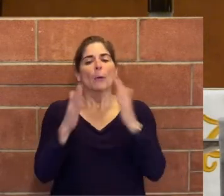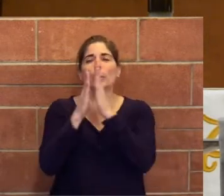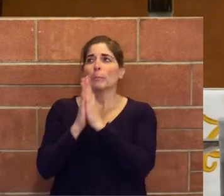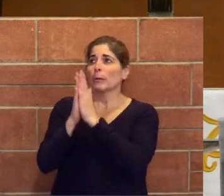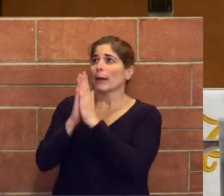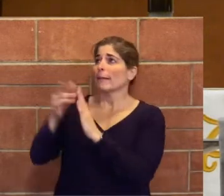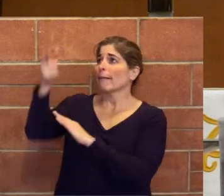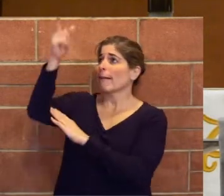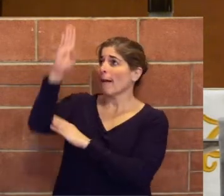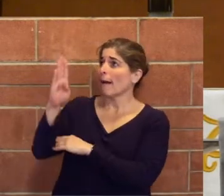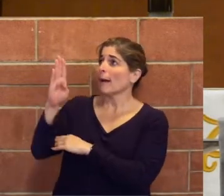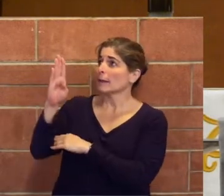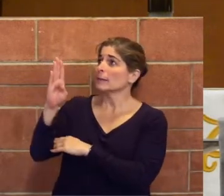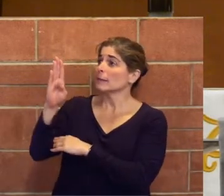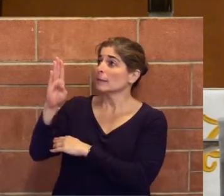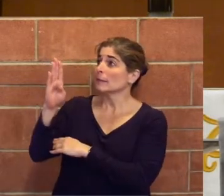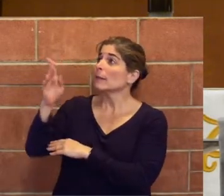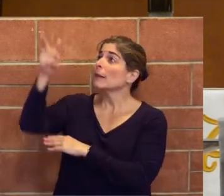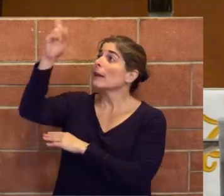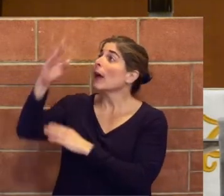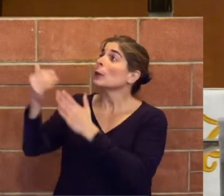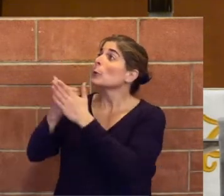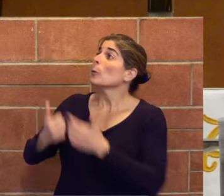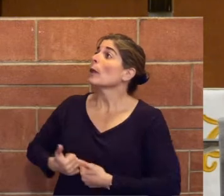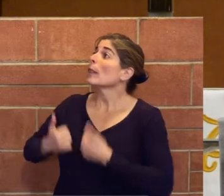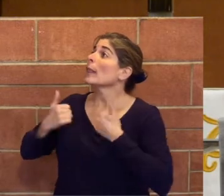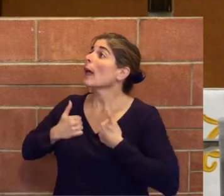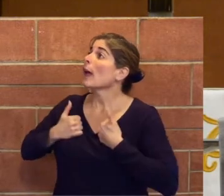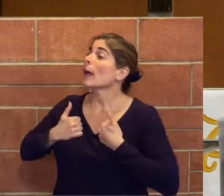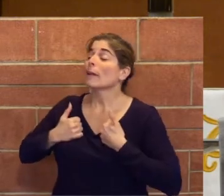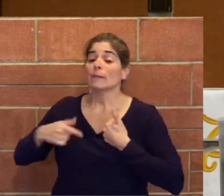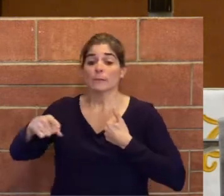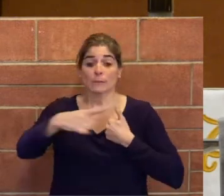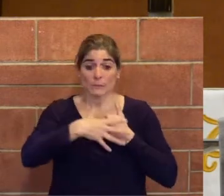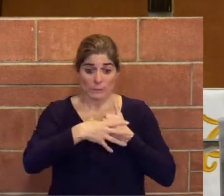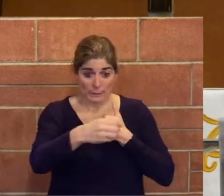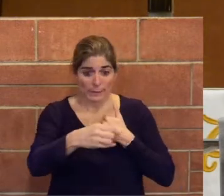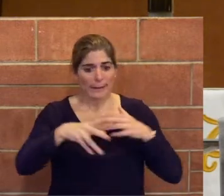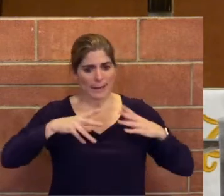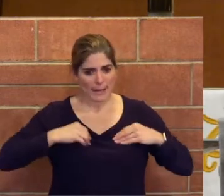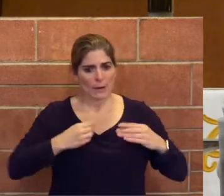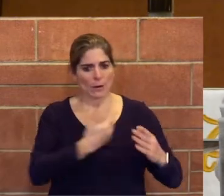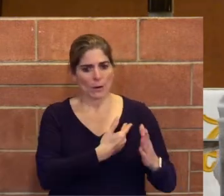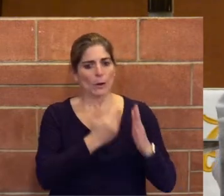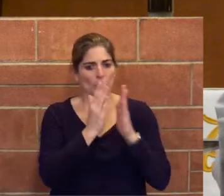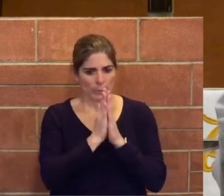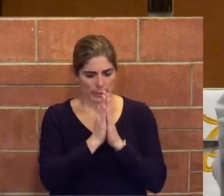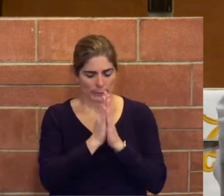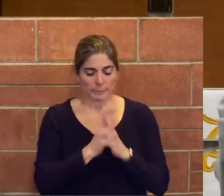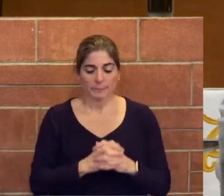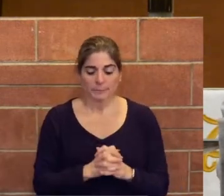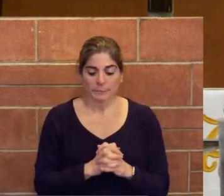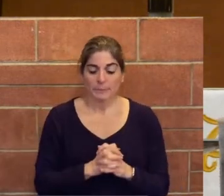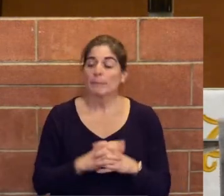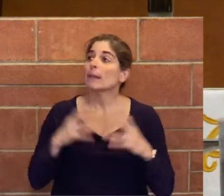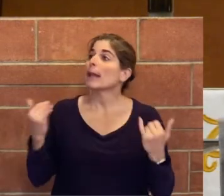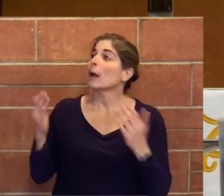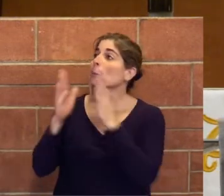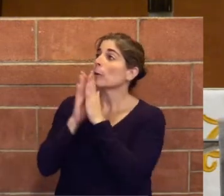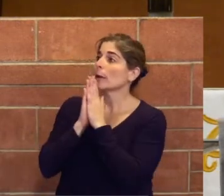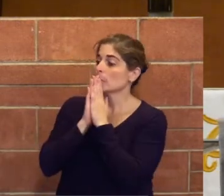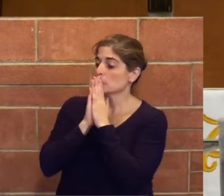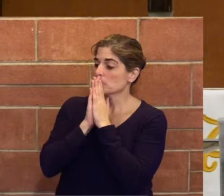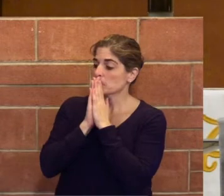of petitions, each ending with the words, God of new life, and all responding with, hear our prayer. Let us